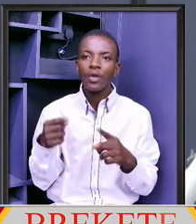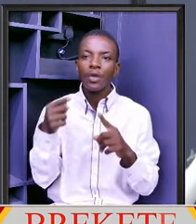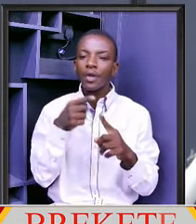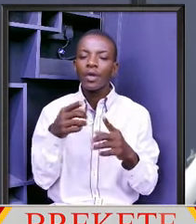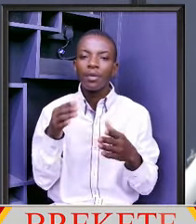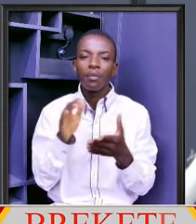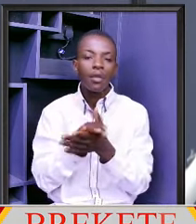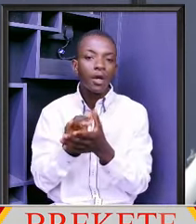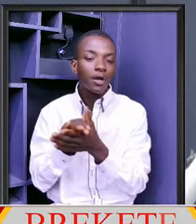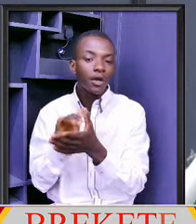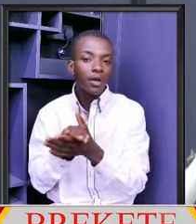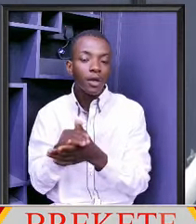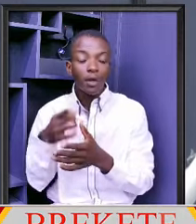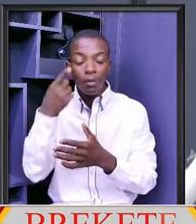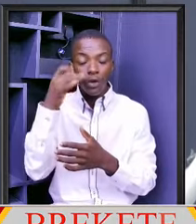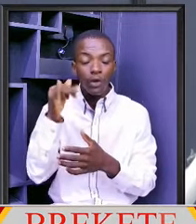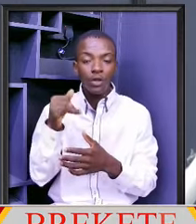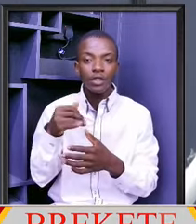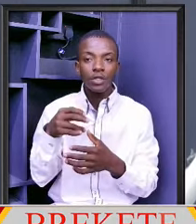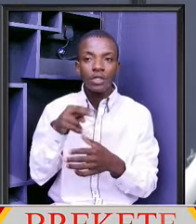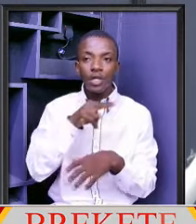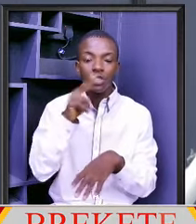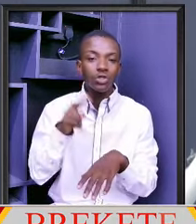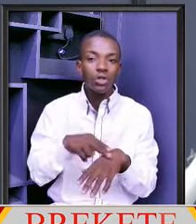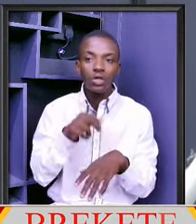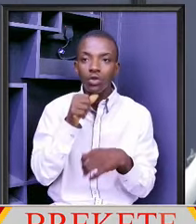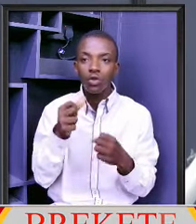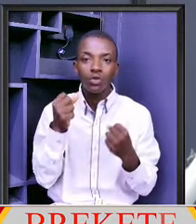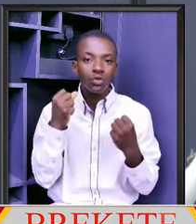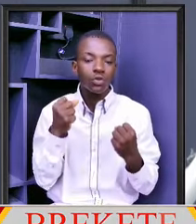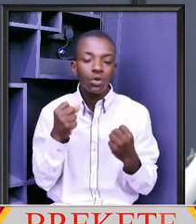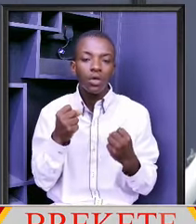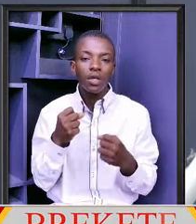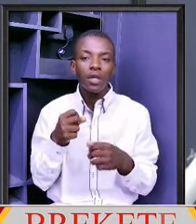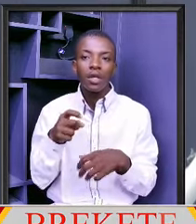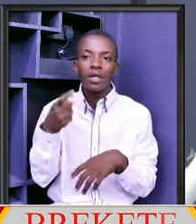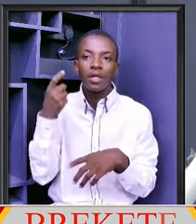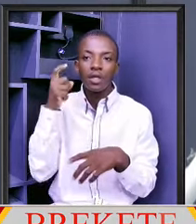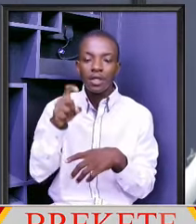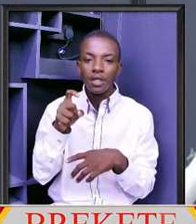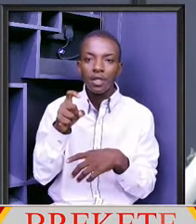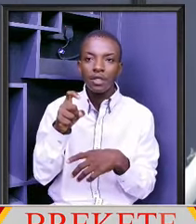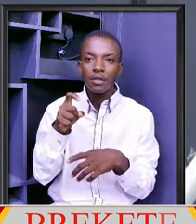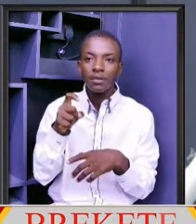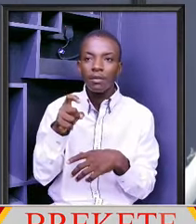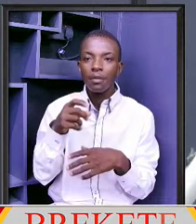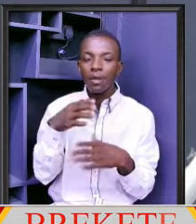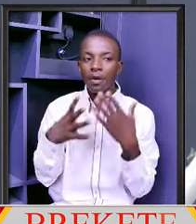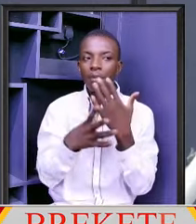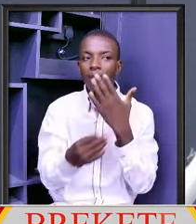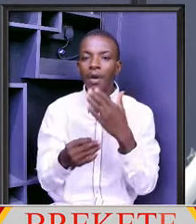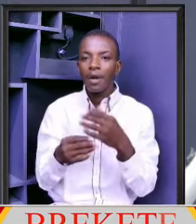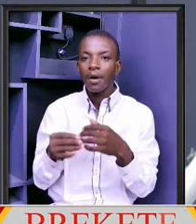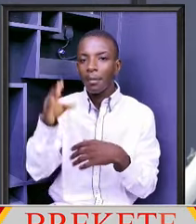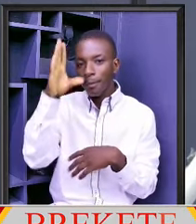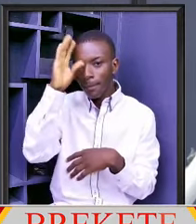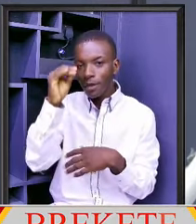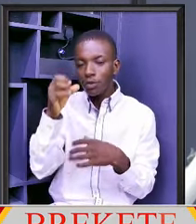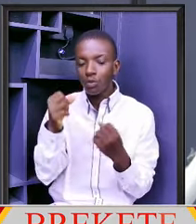una because they naturally they're no strong. So they need black man blood to produce